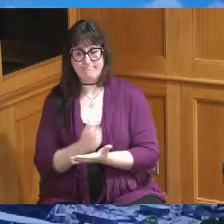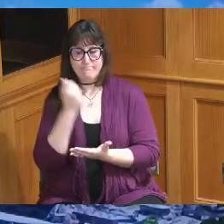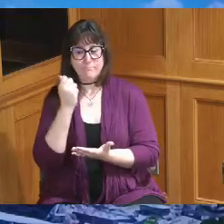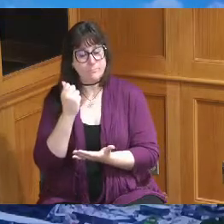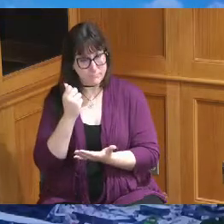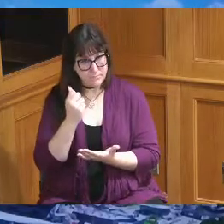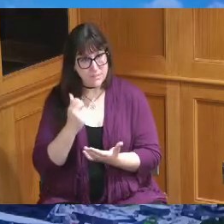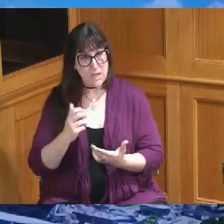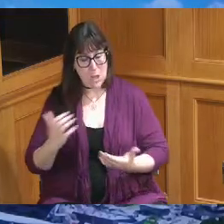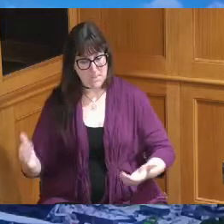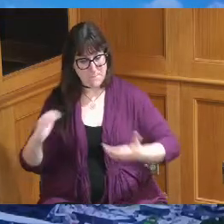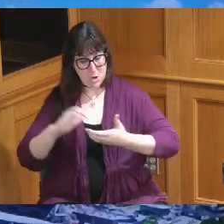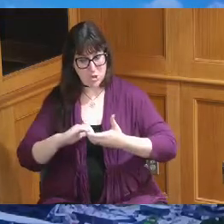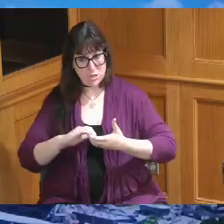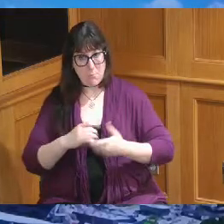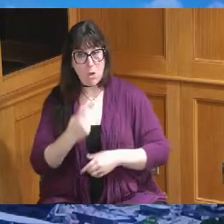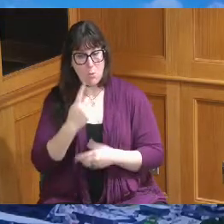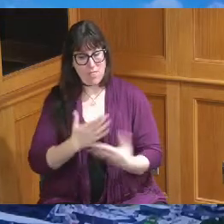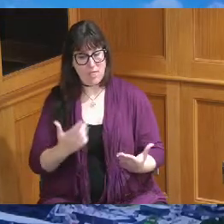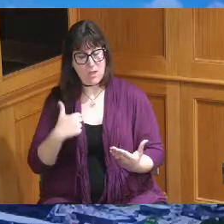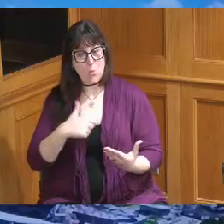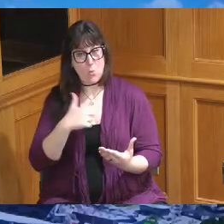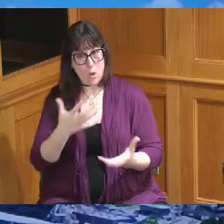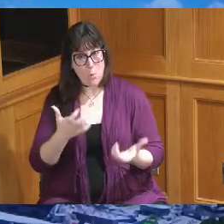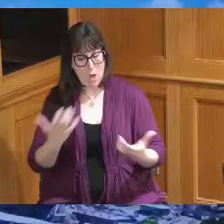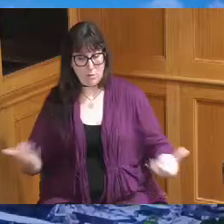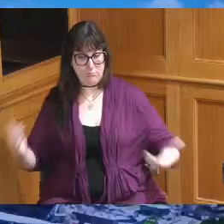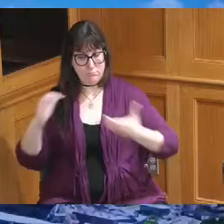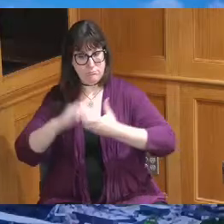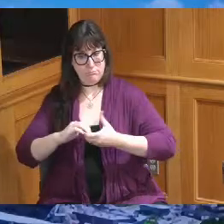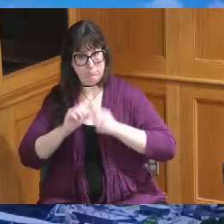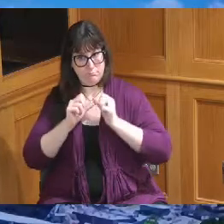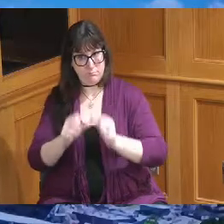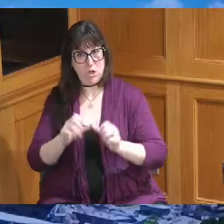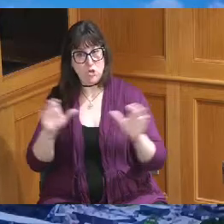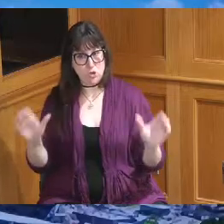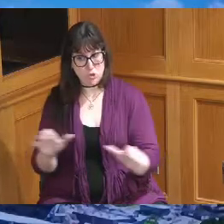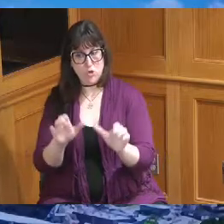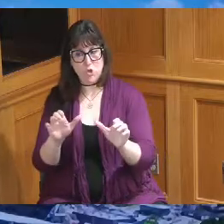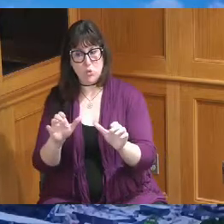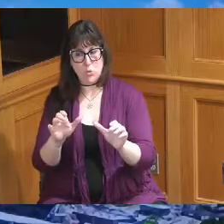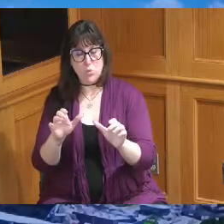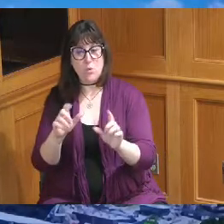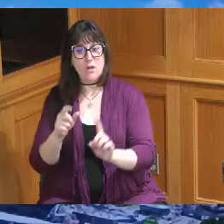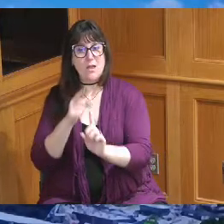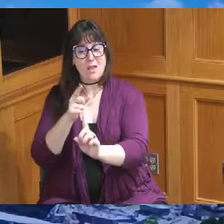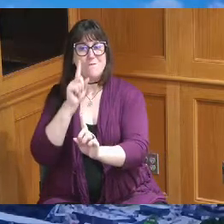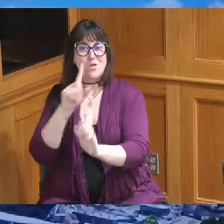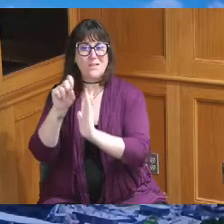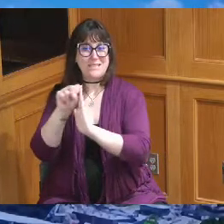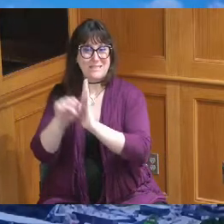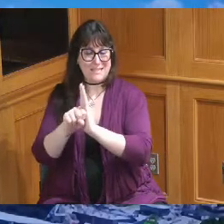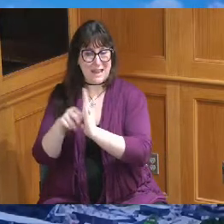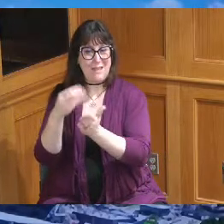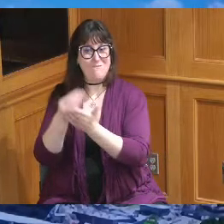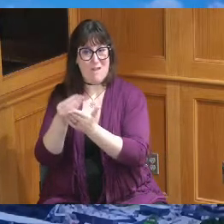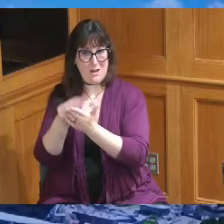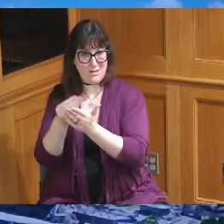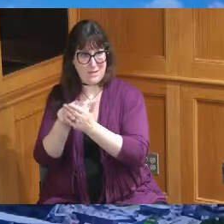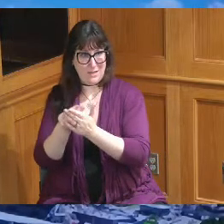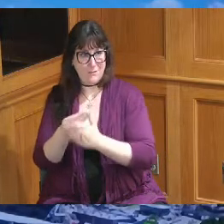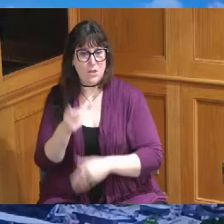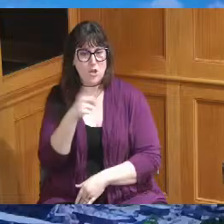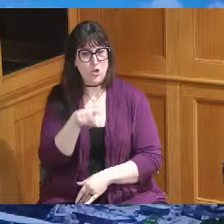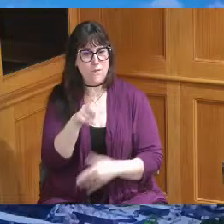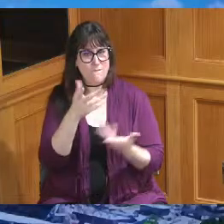and the Bengals, and one of the things that we will continue to do jointly and aggressively is to pursue state funding. Folks in the area have heard about what's